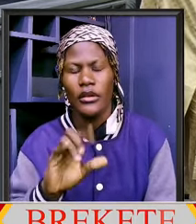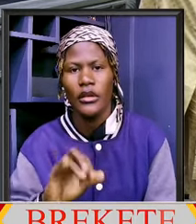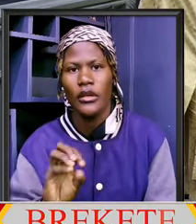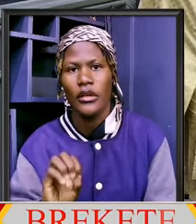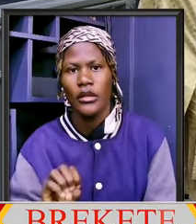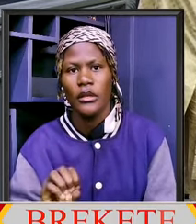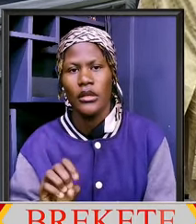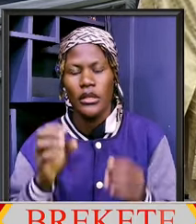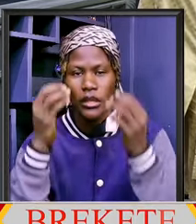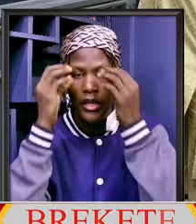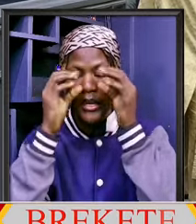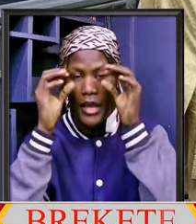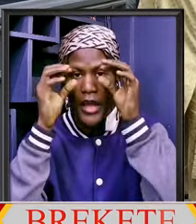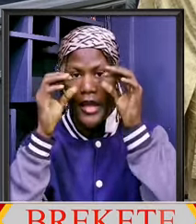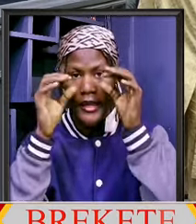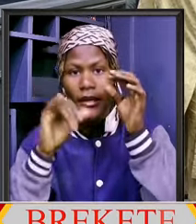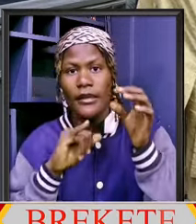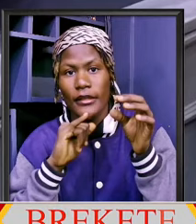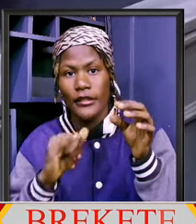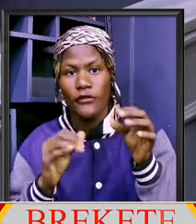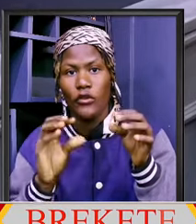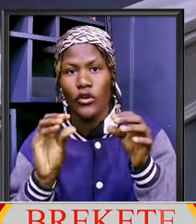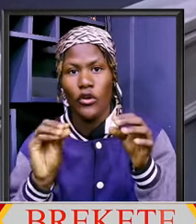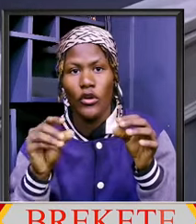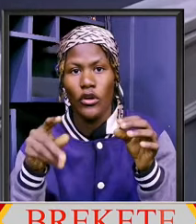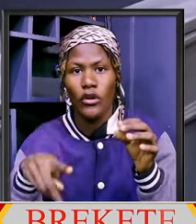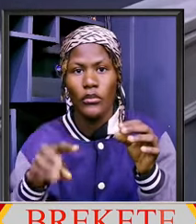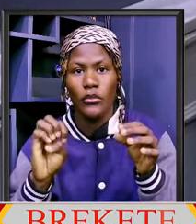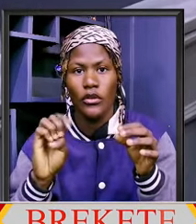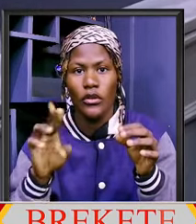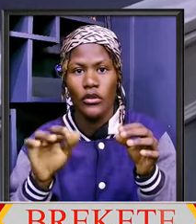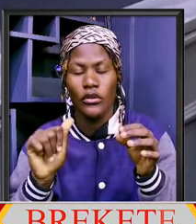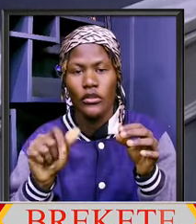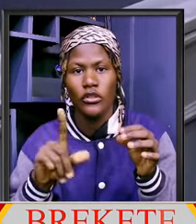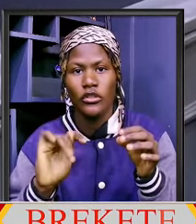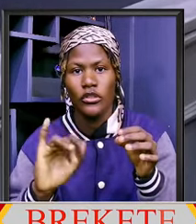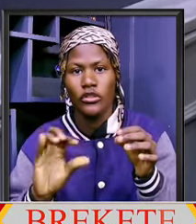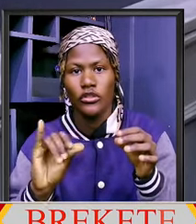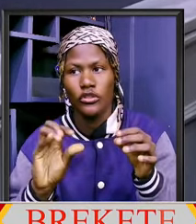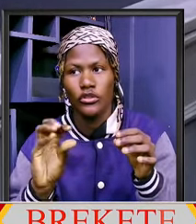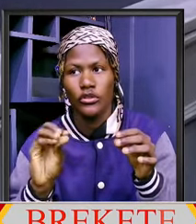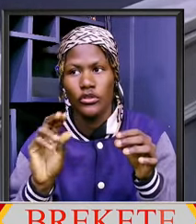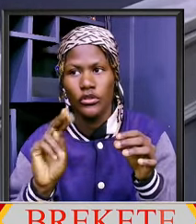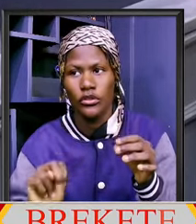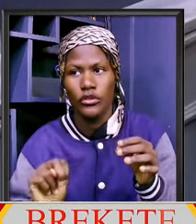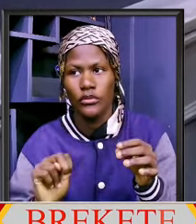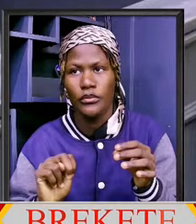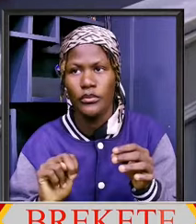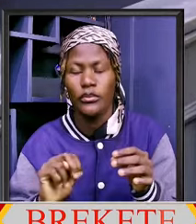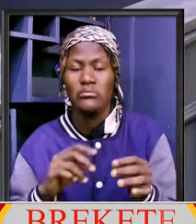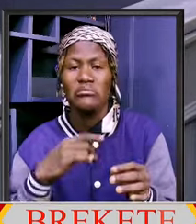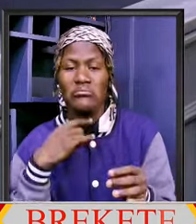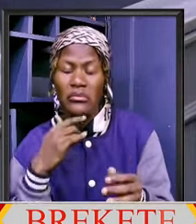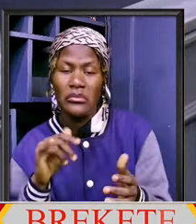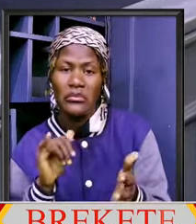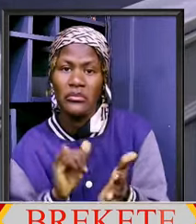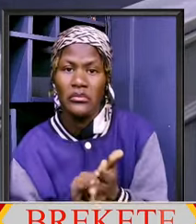to operation. But no money. My daughter supposed to operate my eye. They say